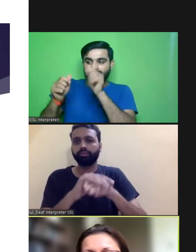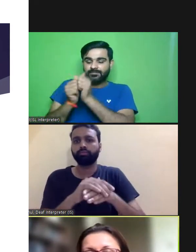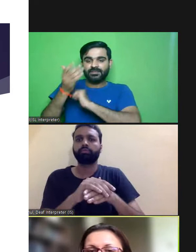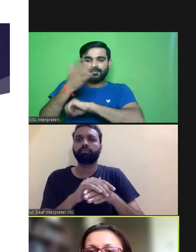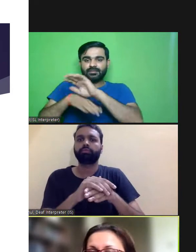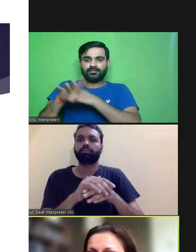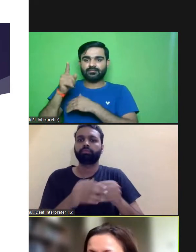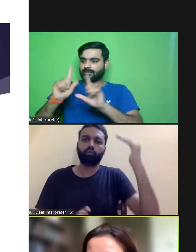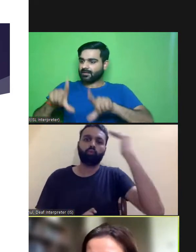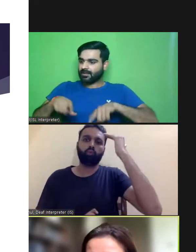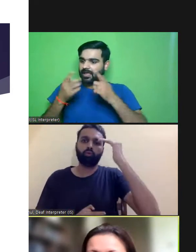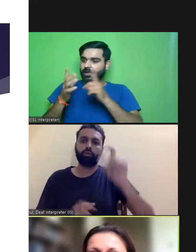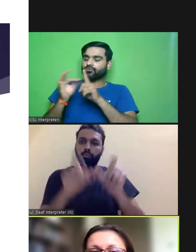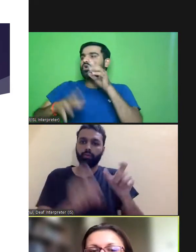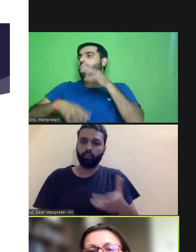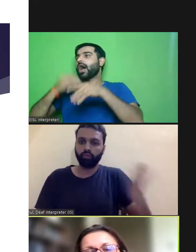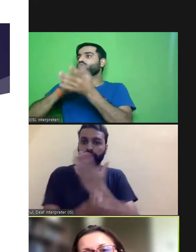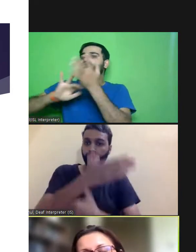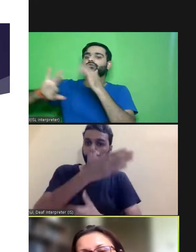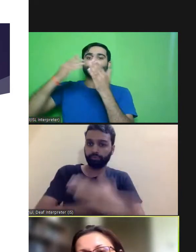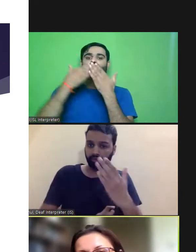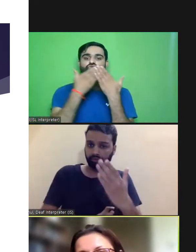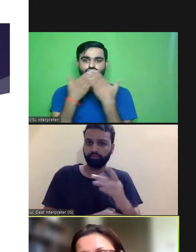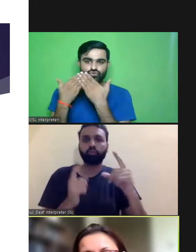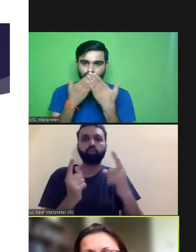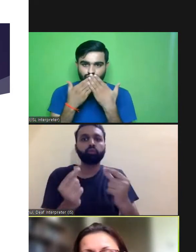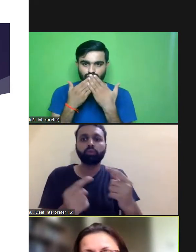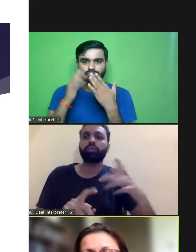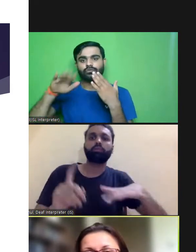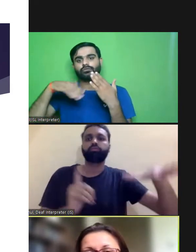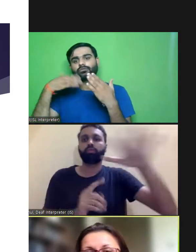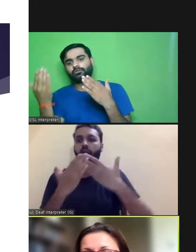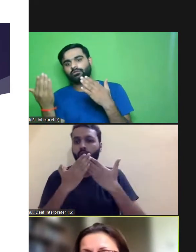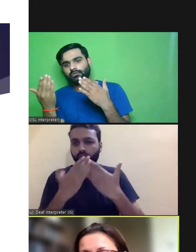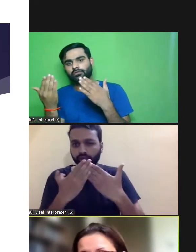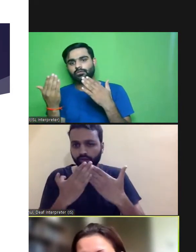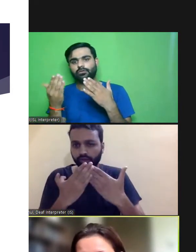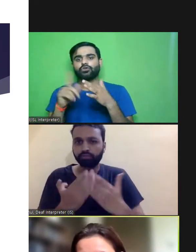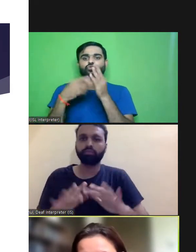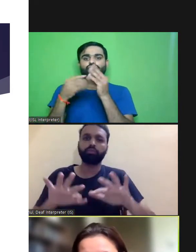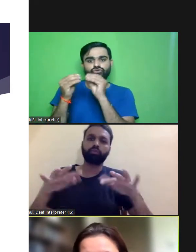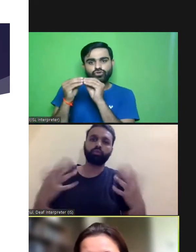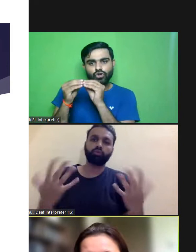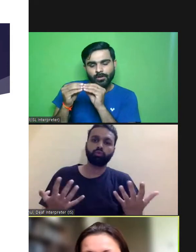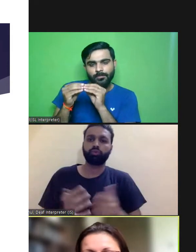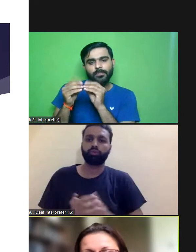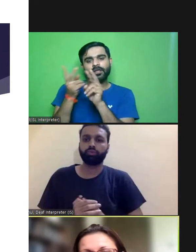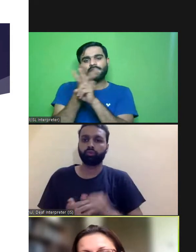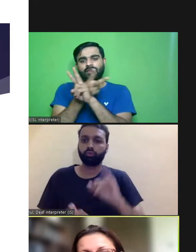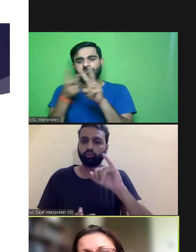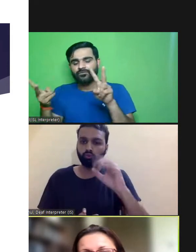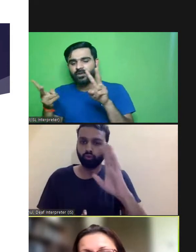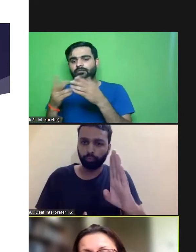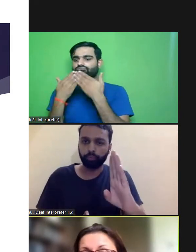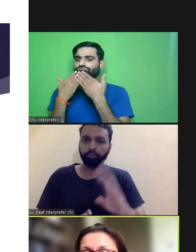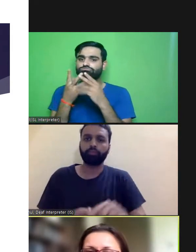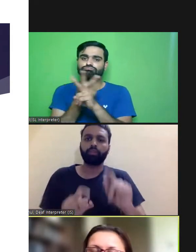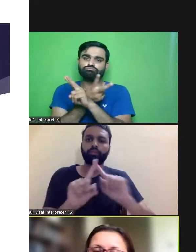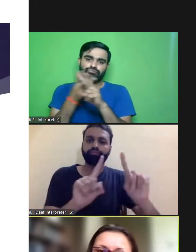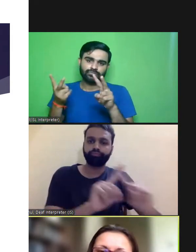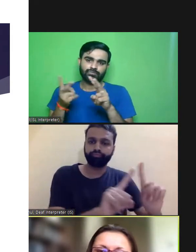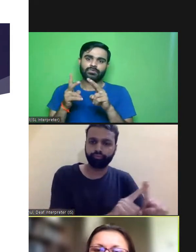more likely to be outside of school, or are more likely to be unemployed or outside the labor force, and are more likely